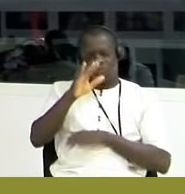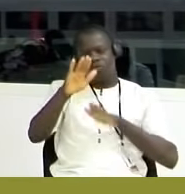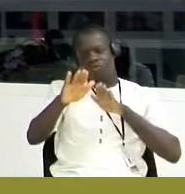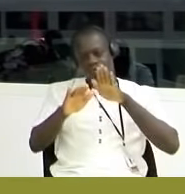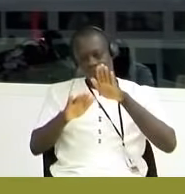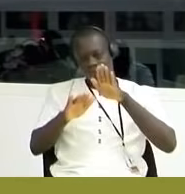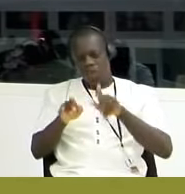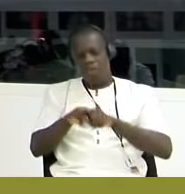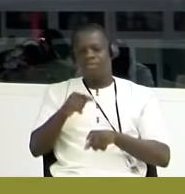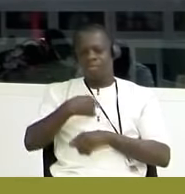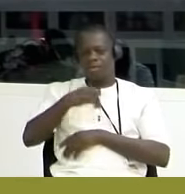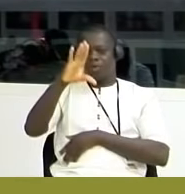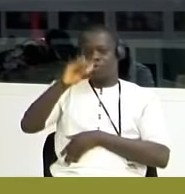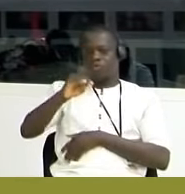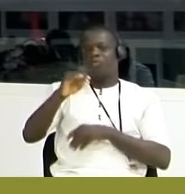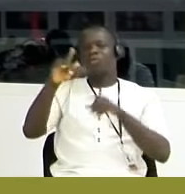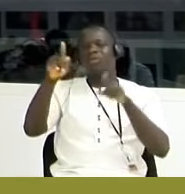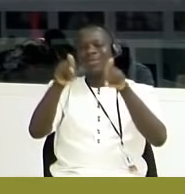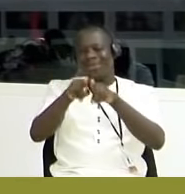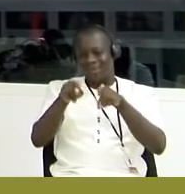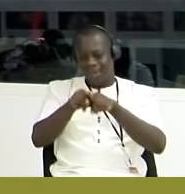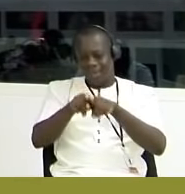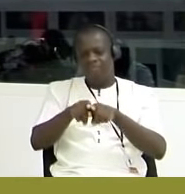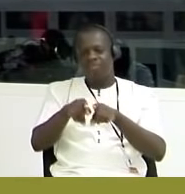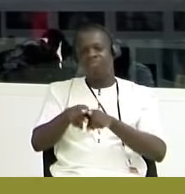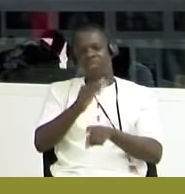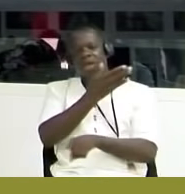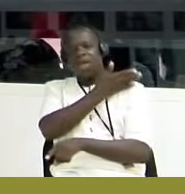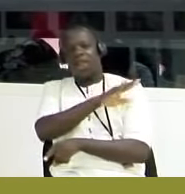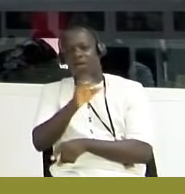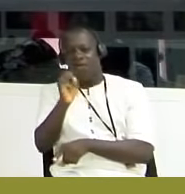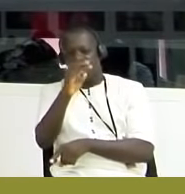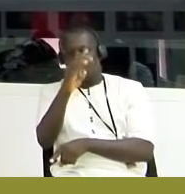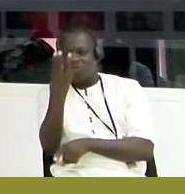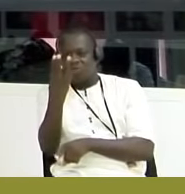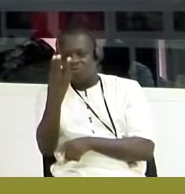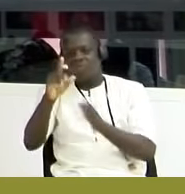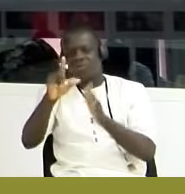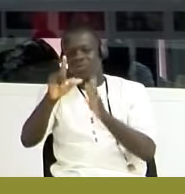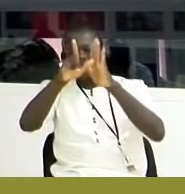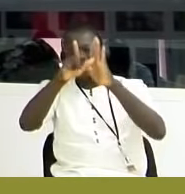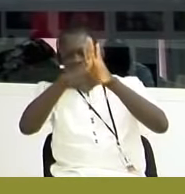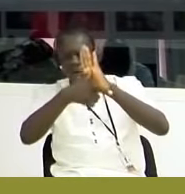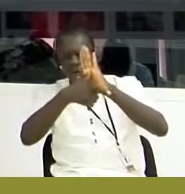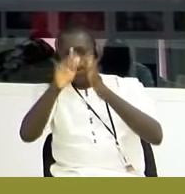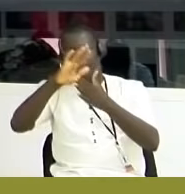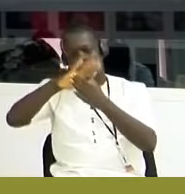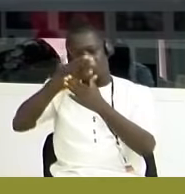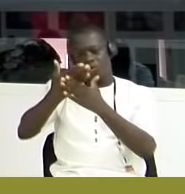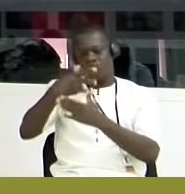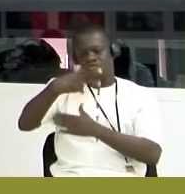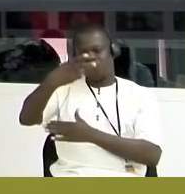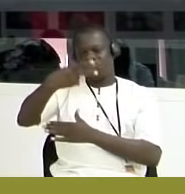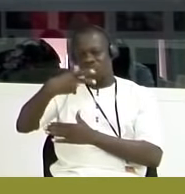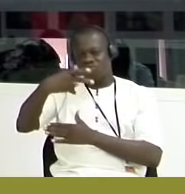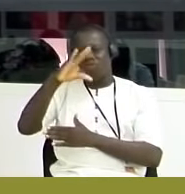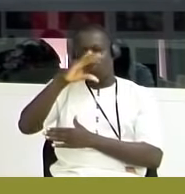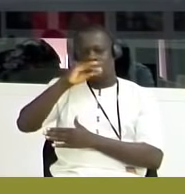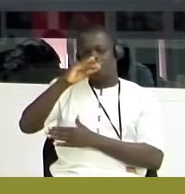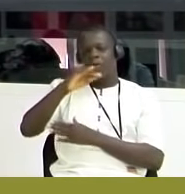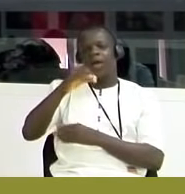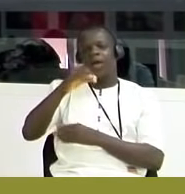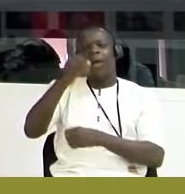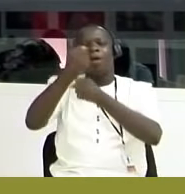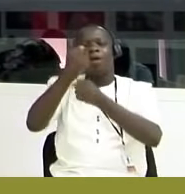do the same. And to allow a few seconds in between our speeches to ensure that there's no overlapping